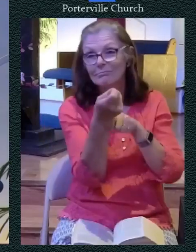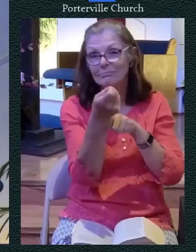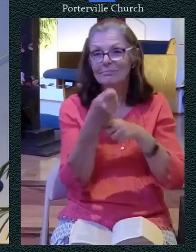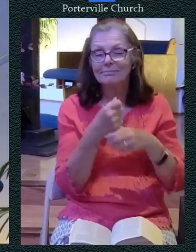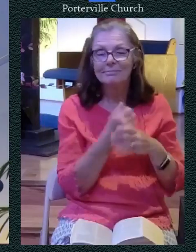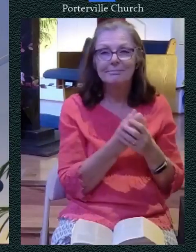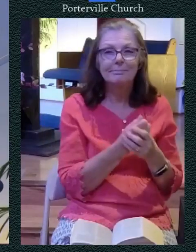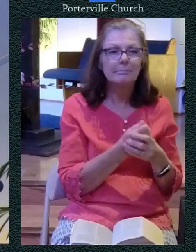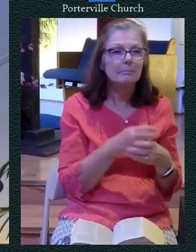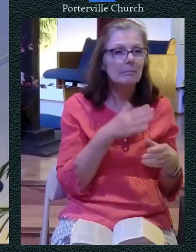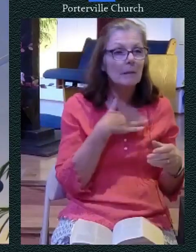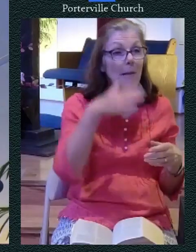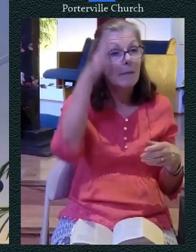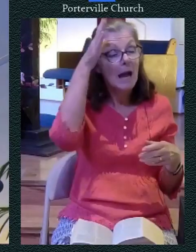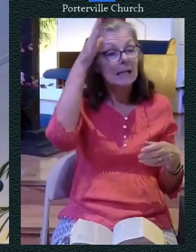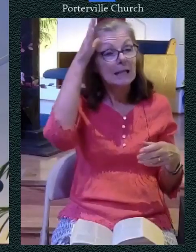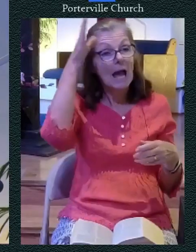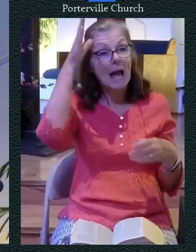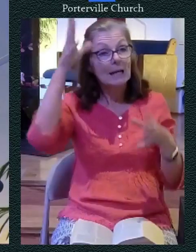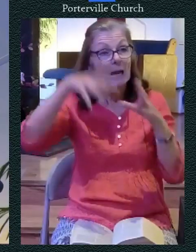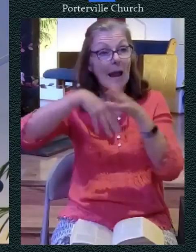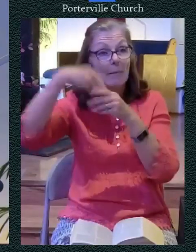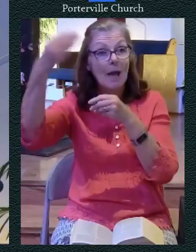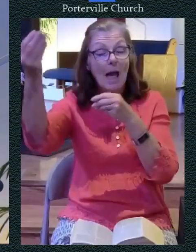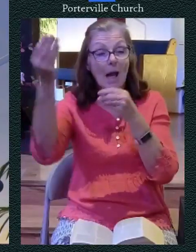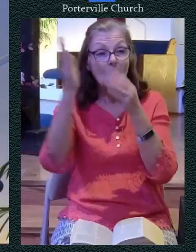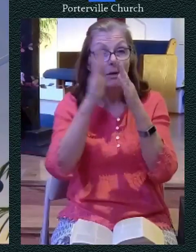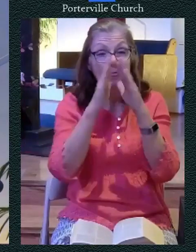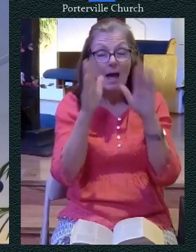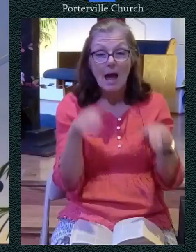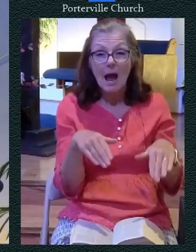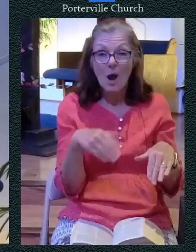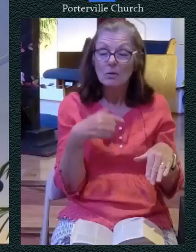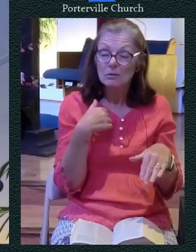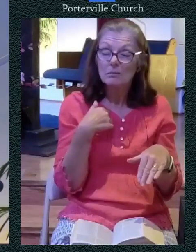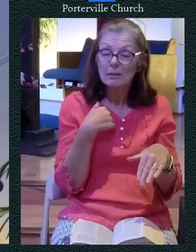And my dad came out of the house. I'd been hitting the ball for a while, and